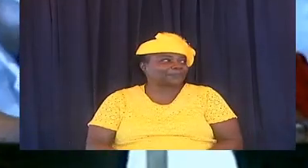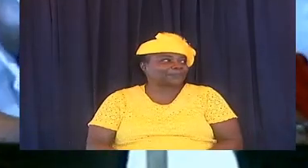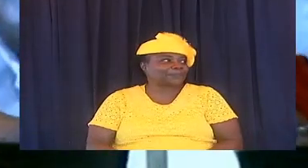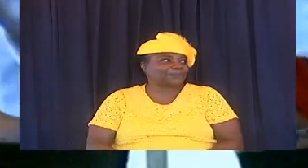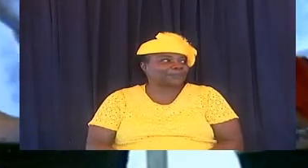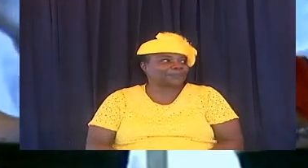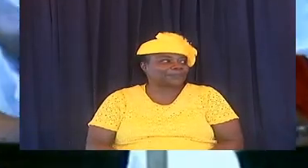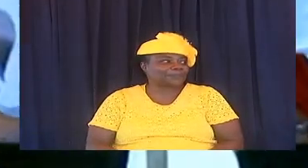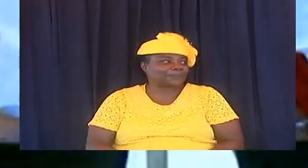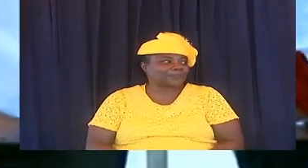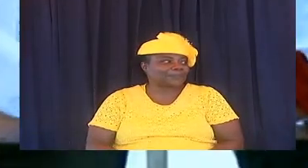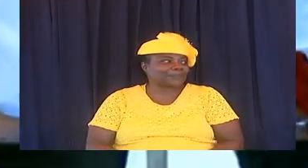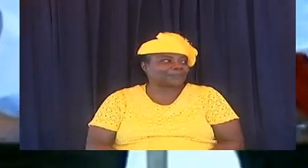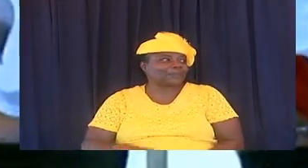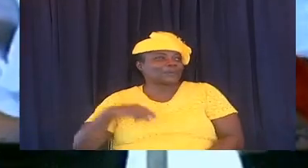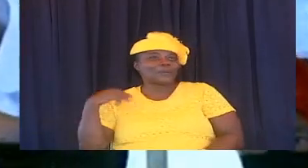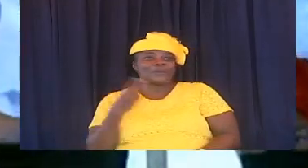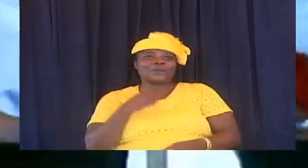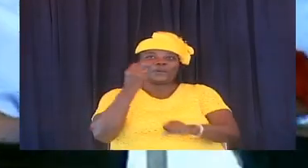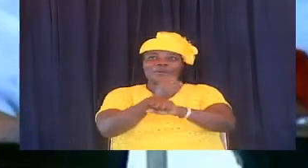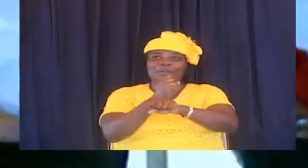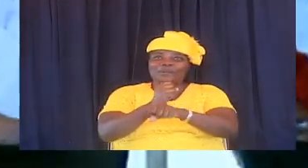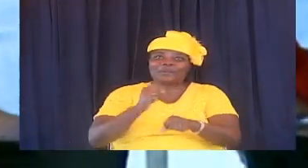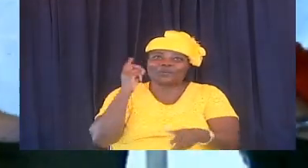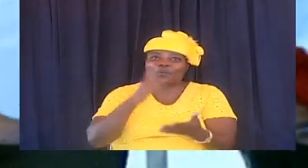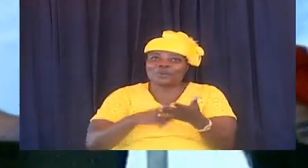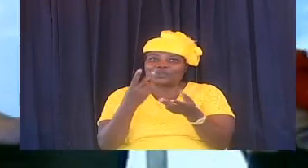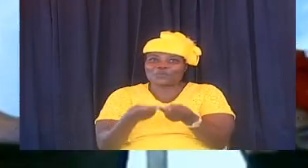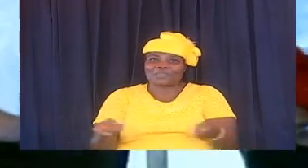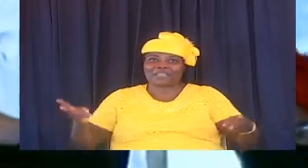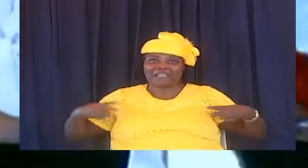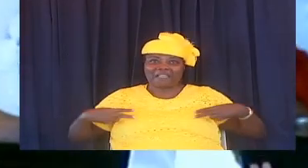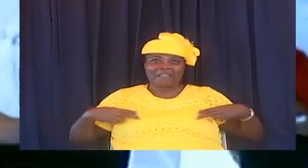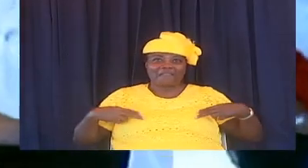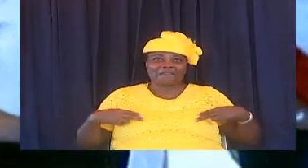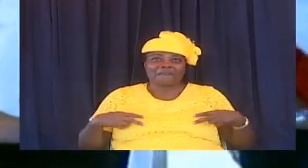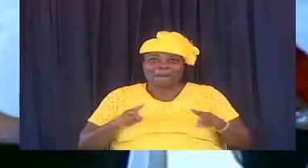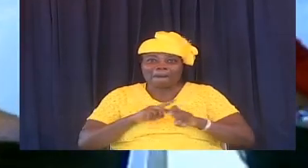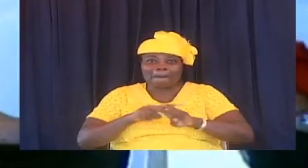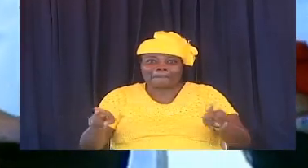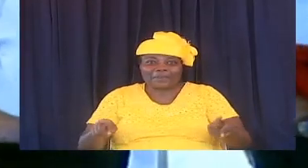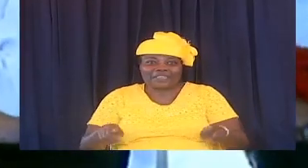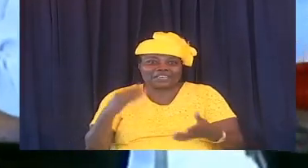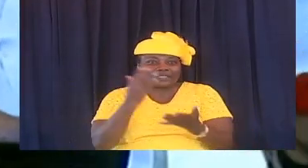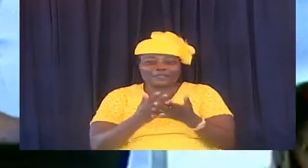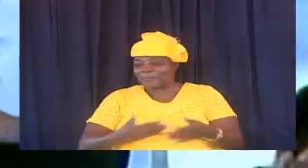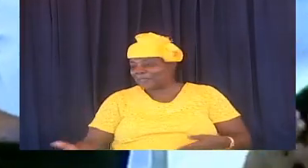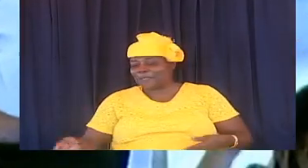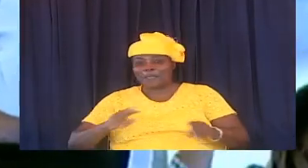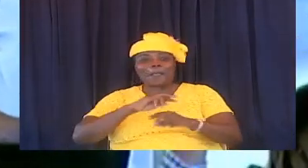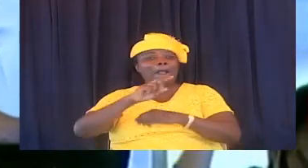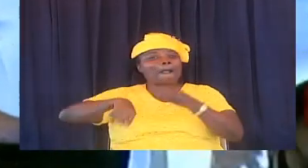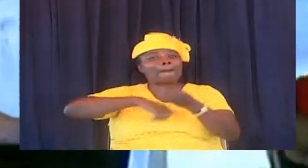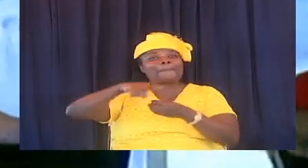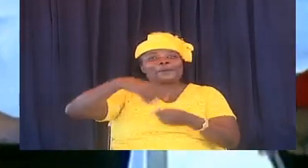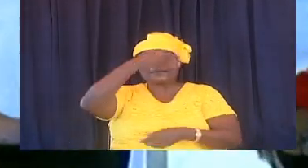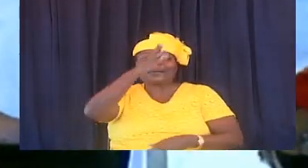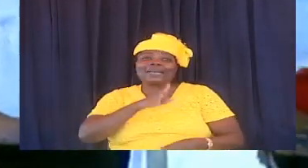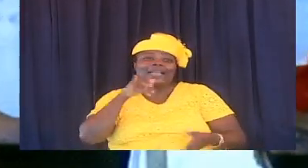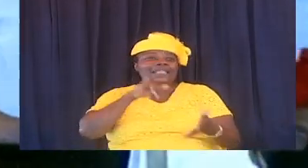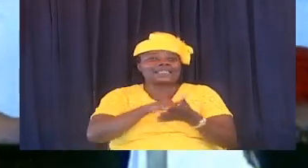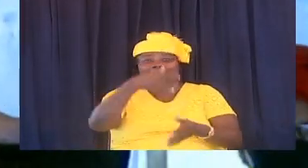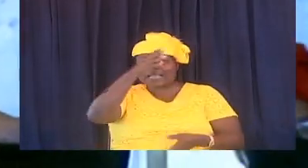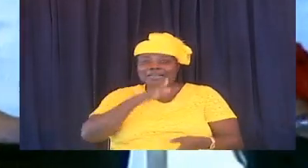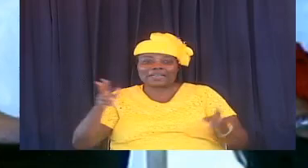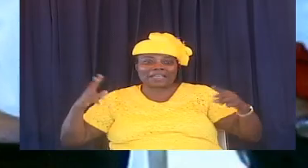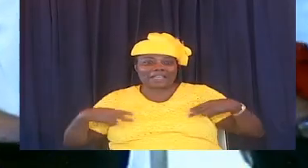defying. We're working with what we have. But as we said earlier, there's something about God. That God has, if